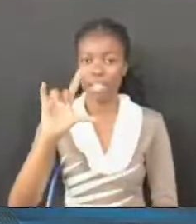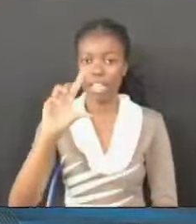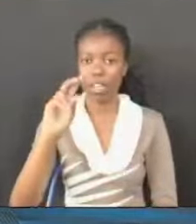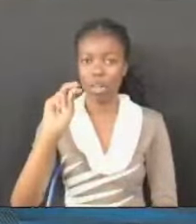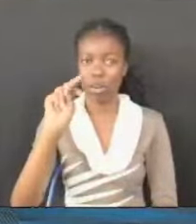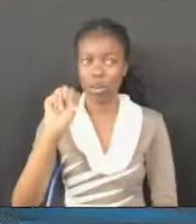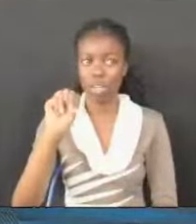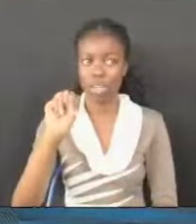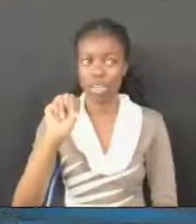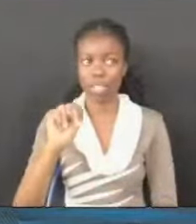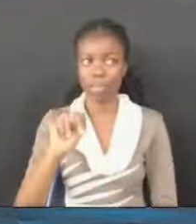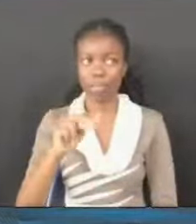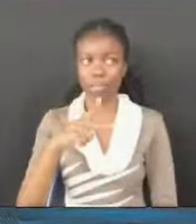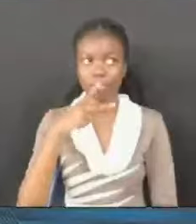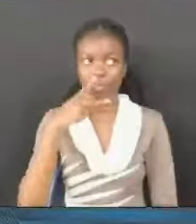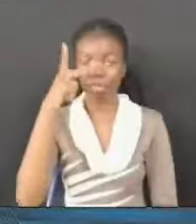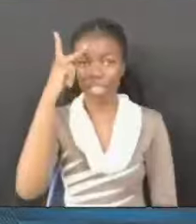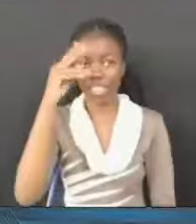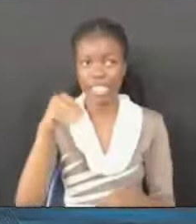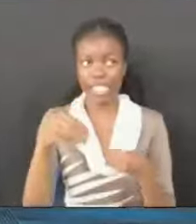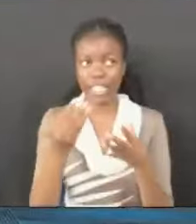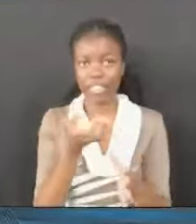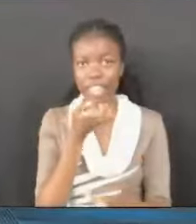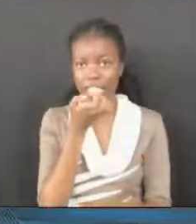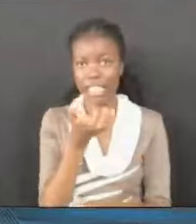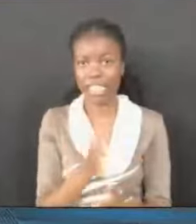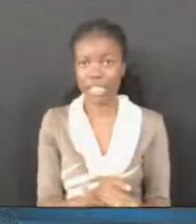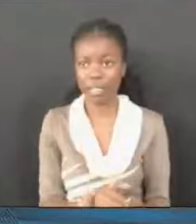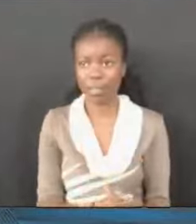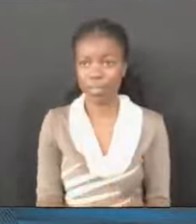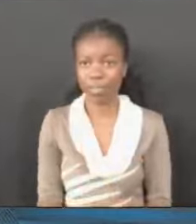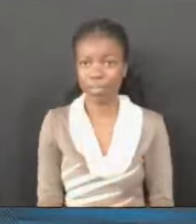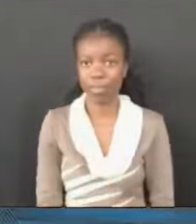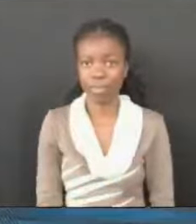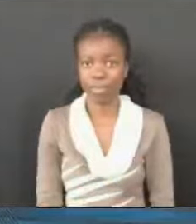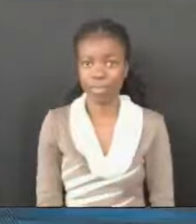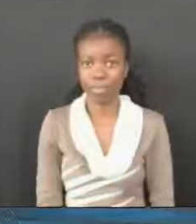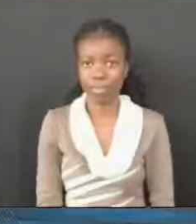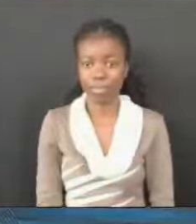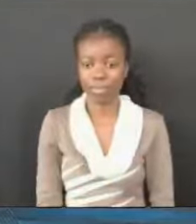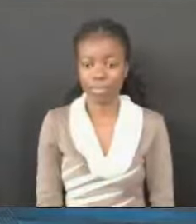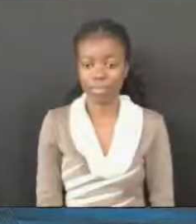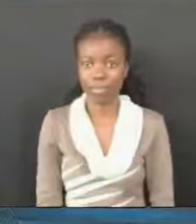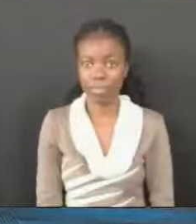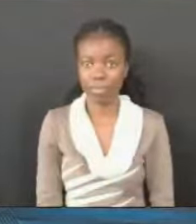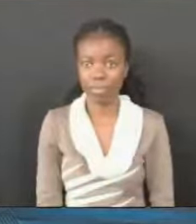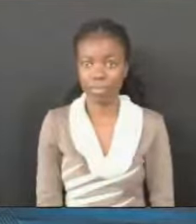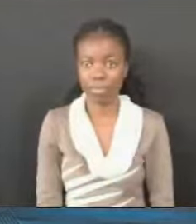Parents? Is that parents' child around? Where is your mommy, your daddy?